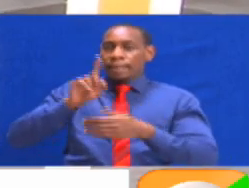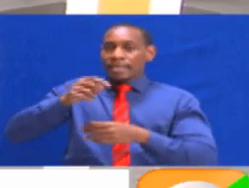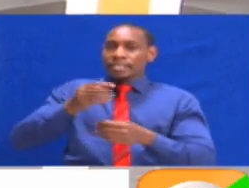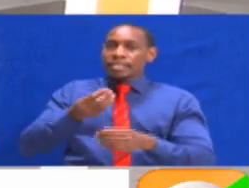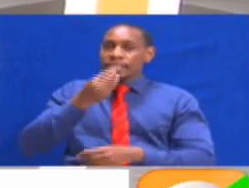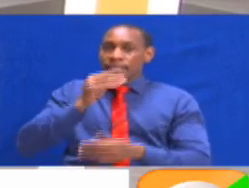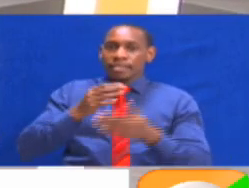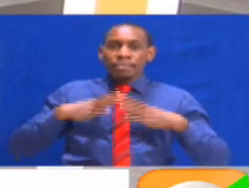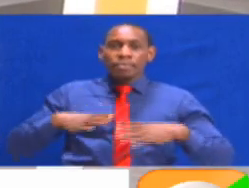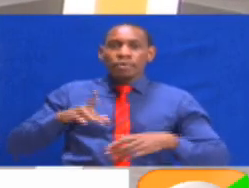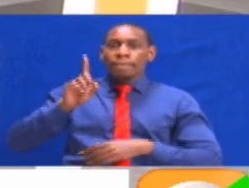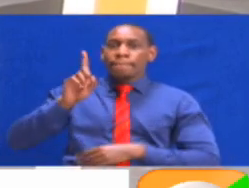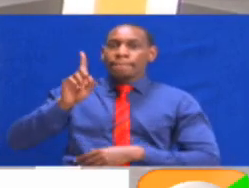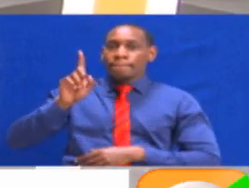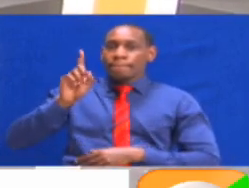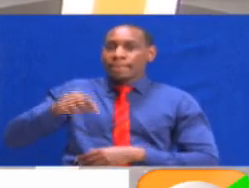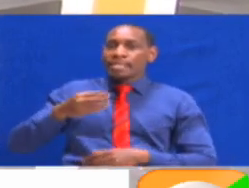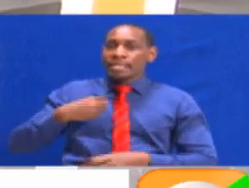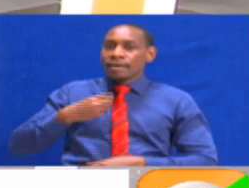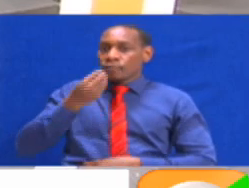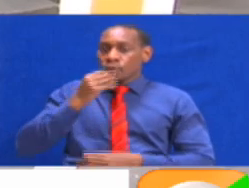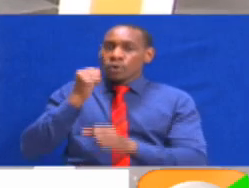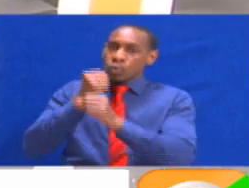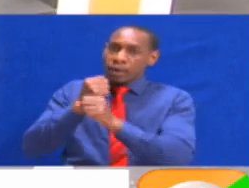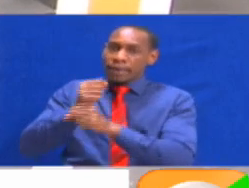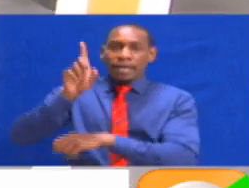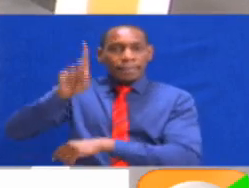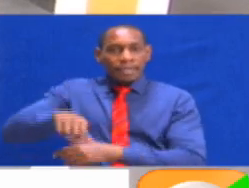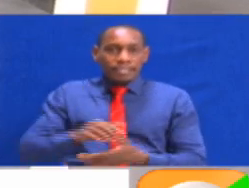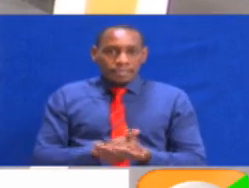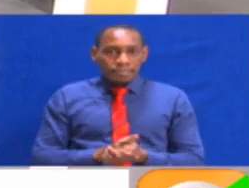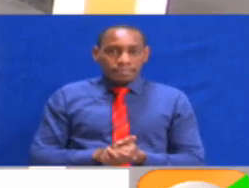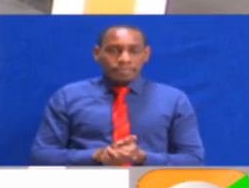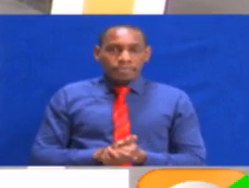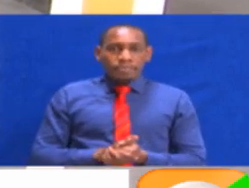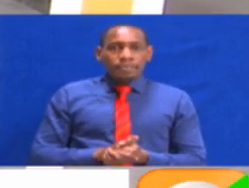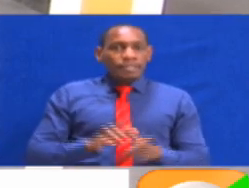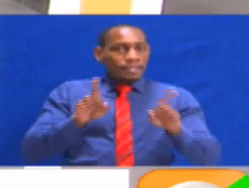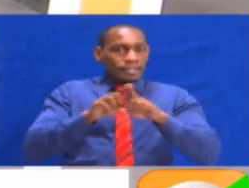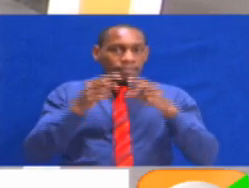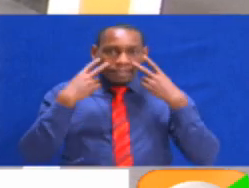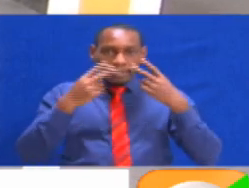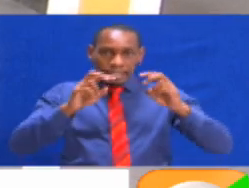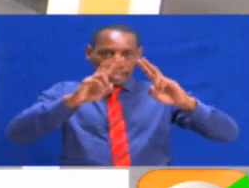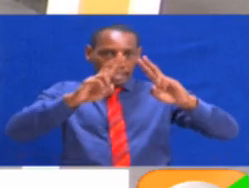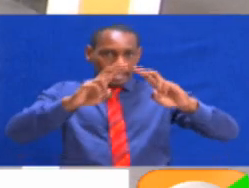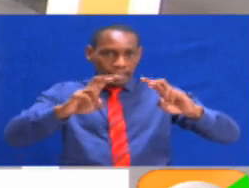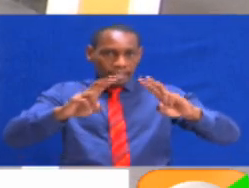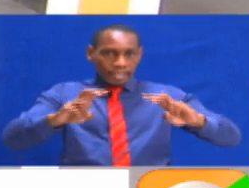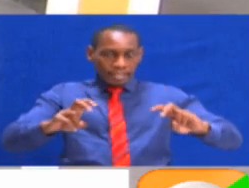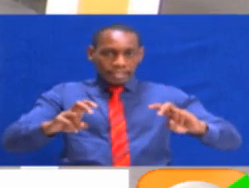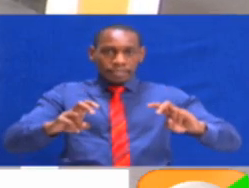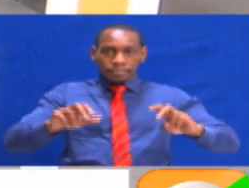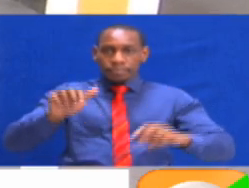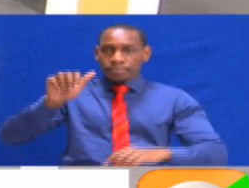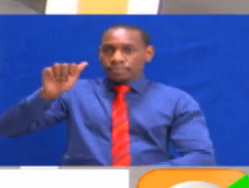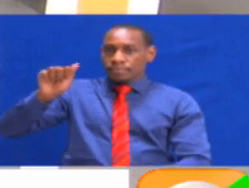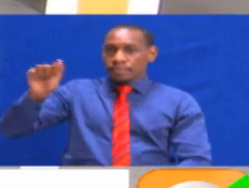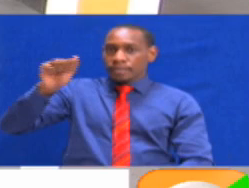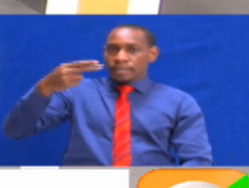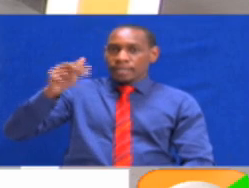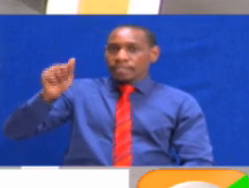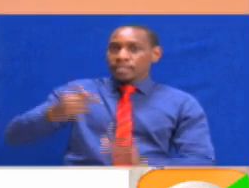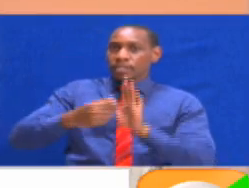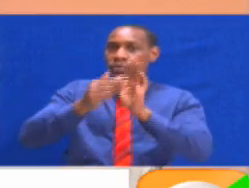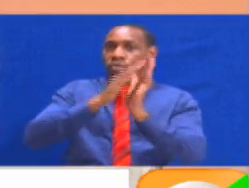to eat, people have to find food, people have to find work. I mean, and even if you take a look at those studies, I mean, I think Asha Mwilu did that story today